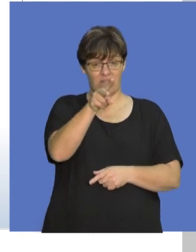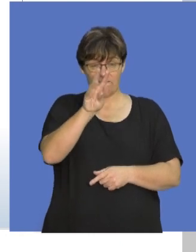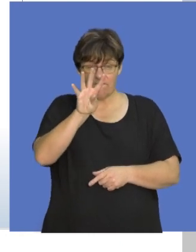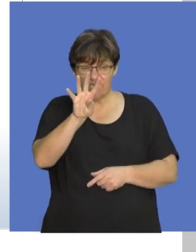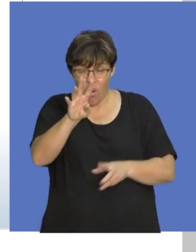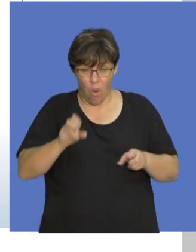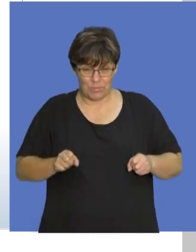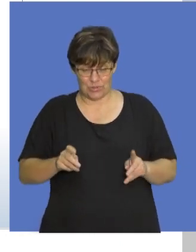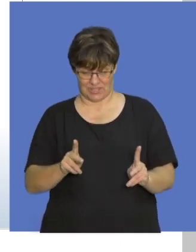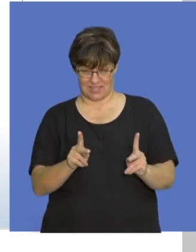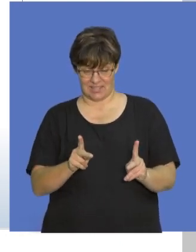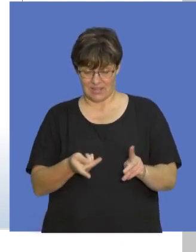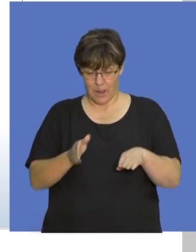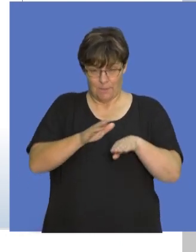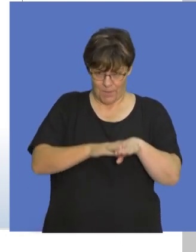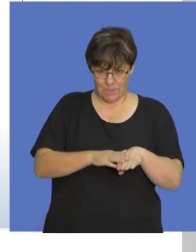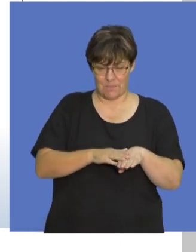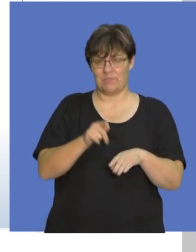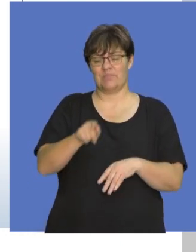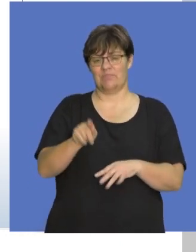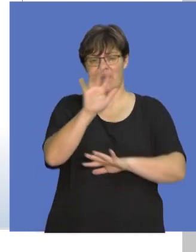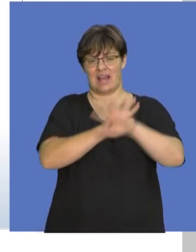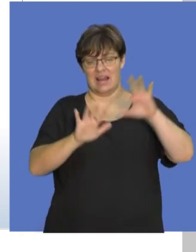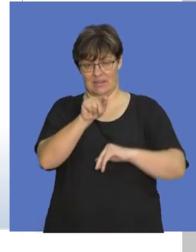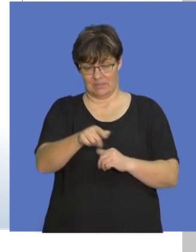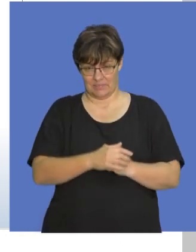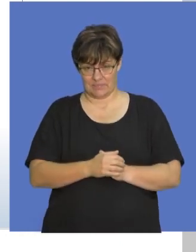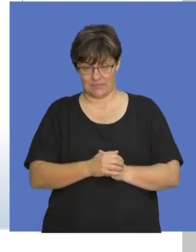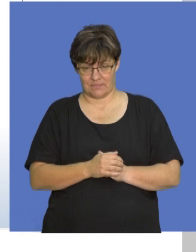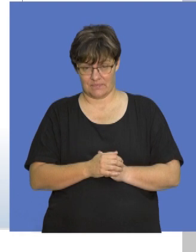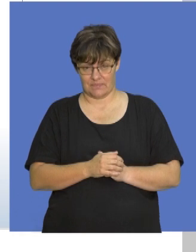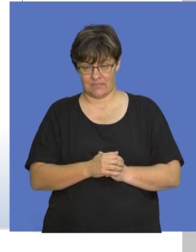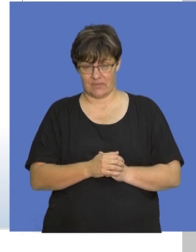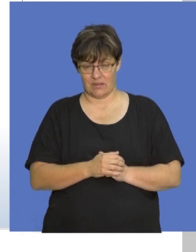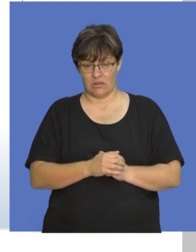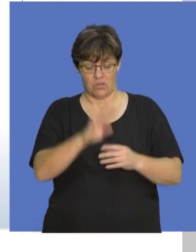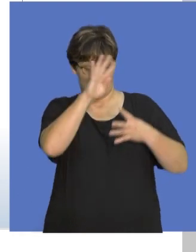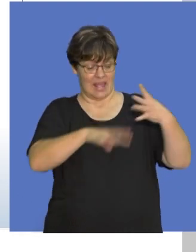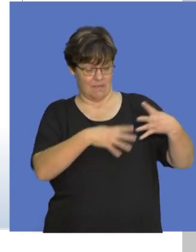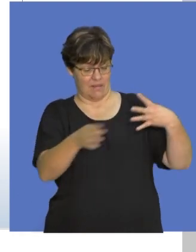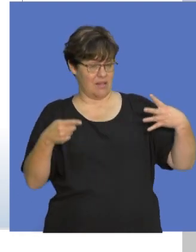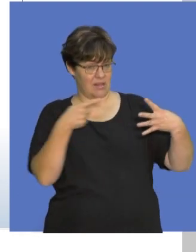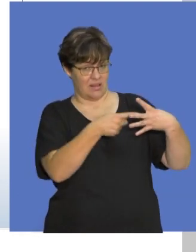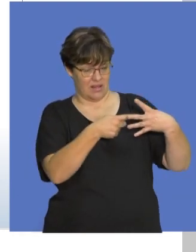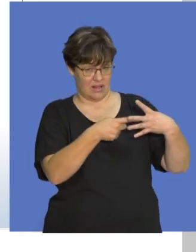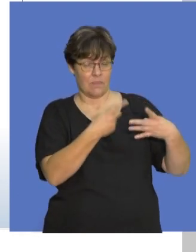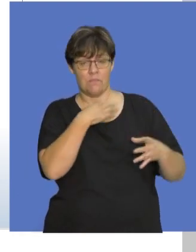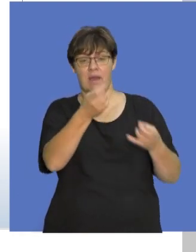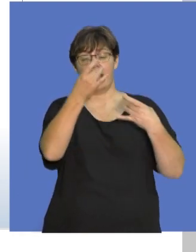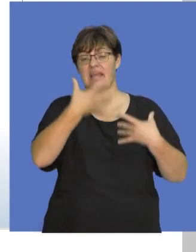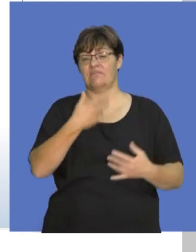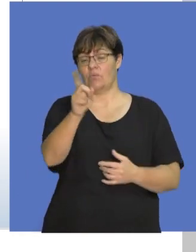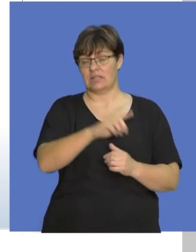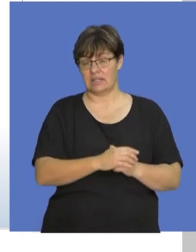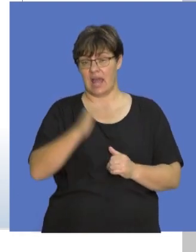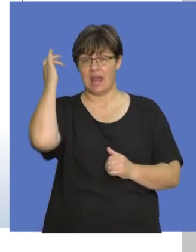in 4 chance of it landing on a particular square. And so in the table over here, we have